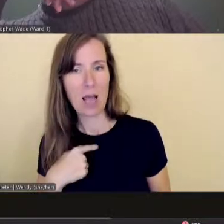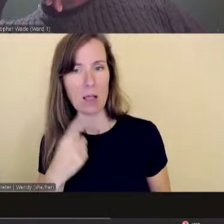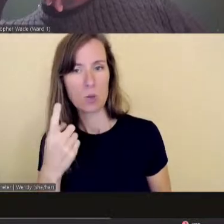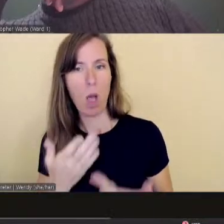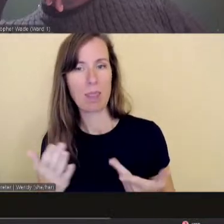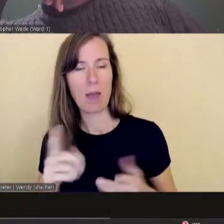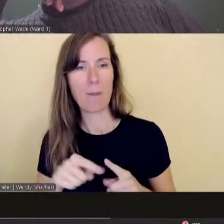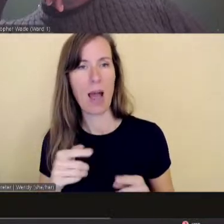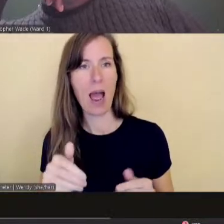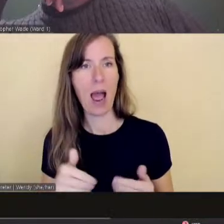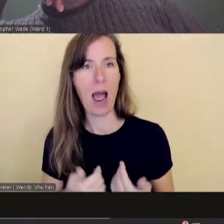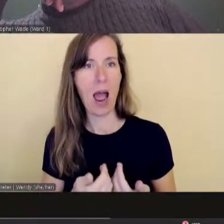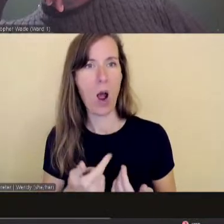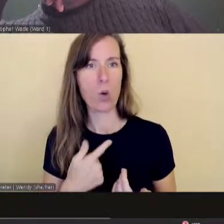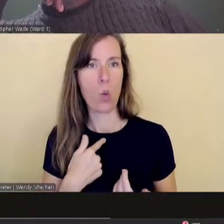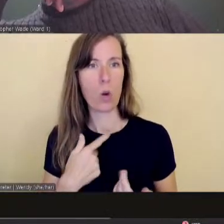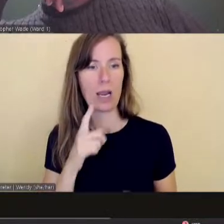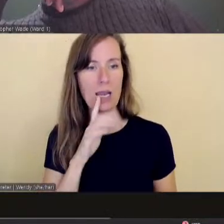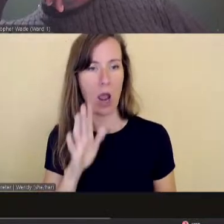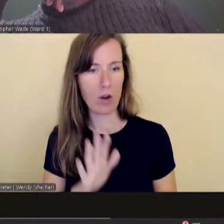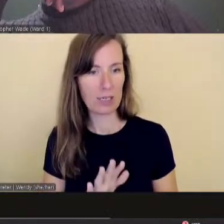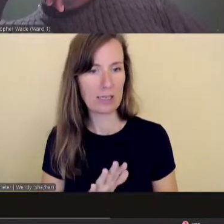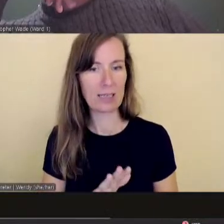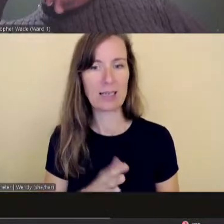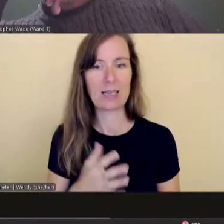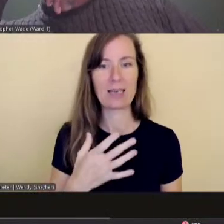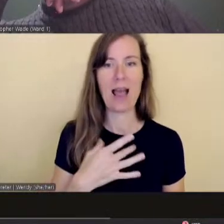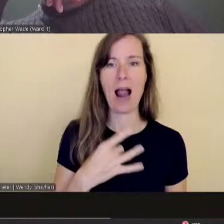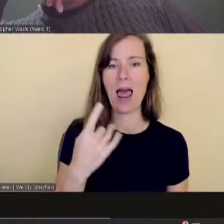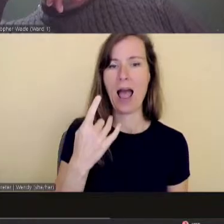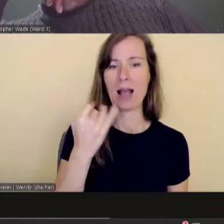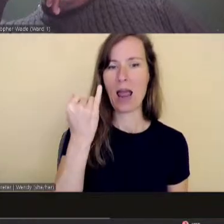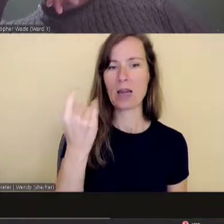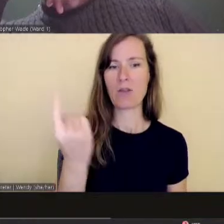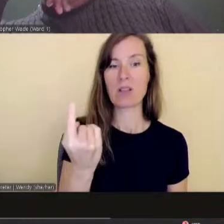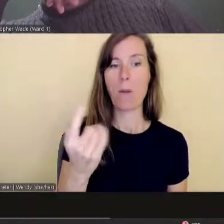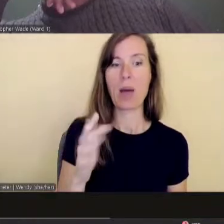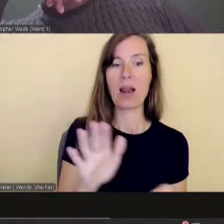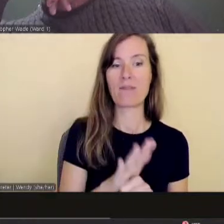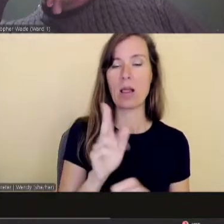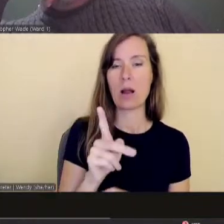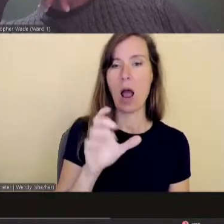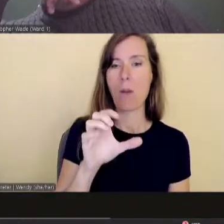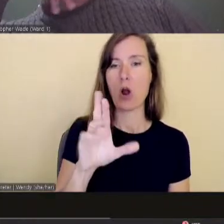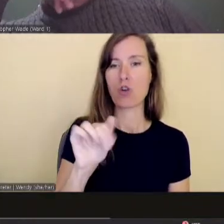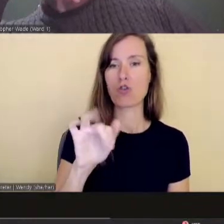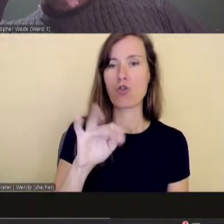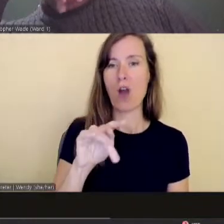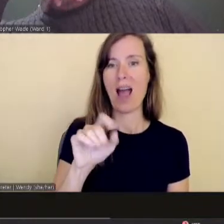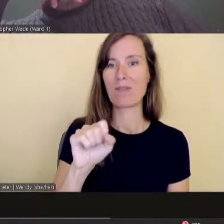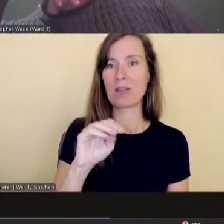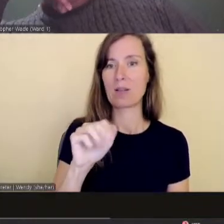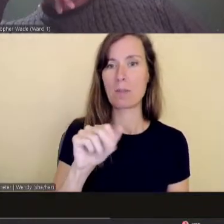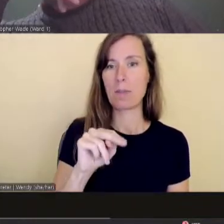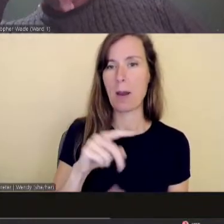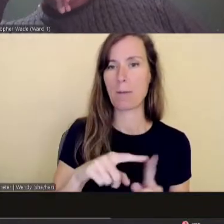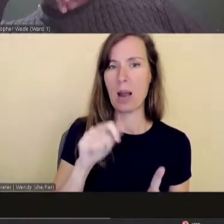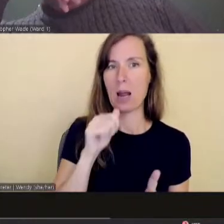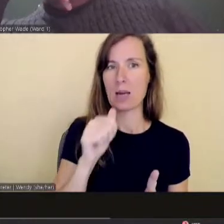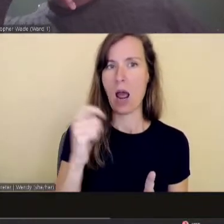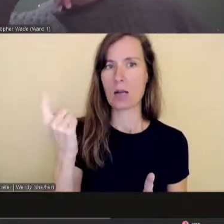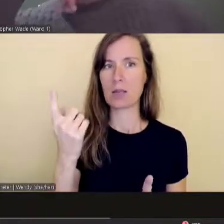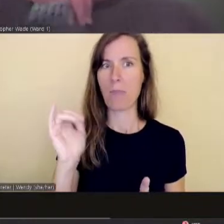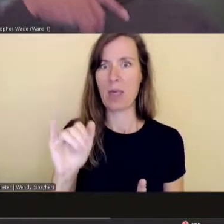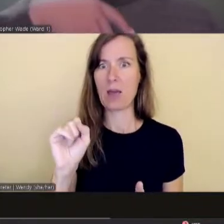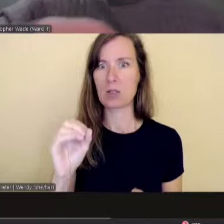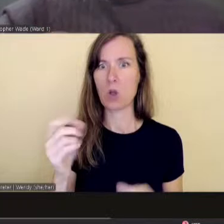of somebody filling up Craftsman, but I don't love the idea of having something that could potentially be something that's so contrary to our